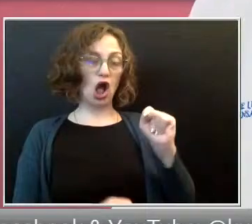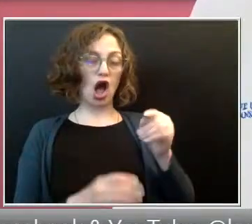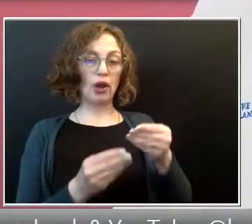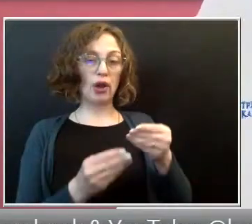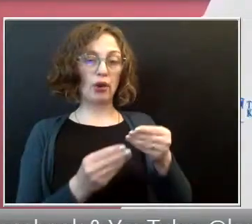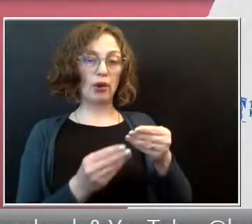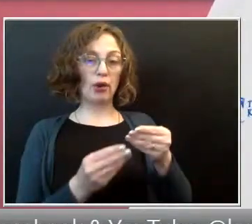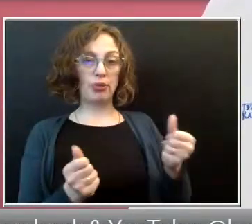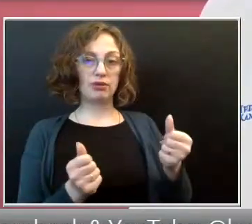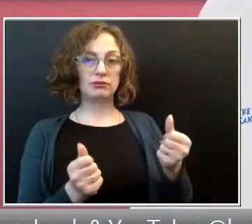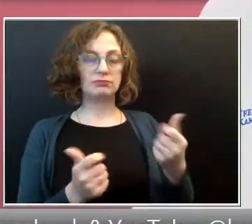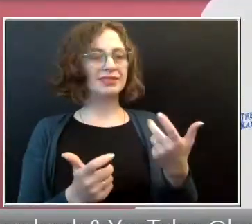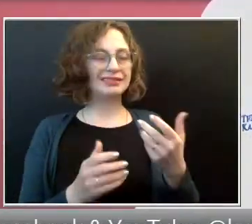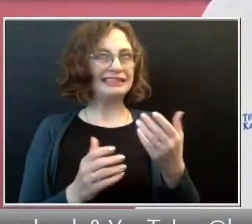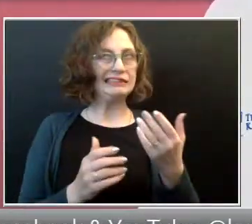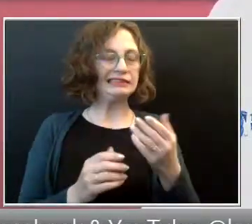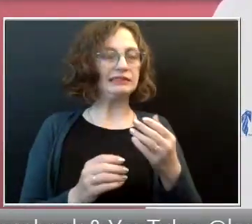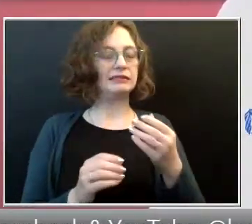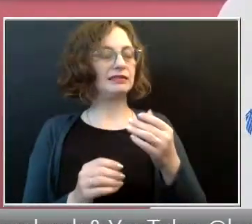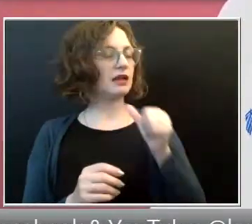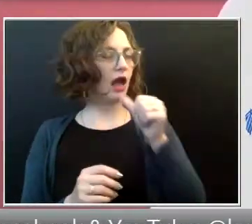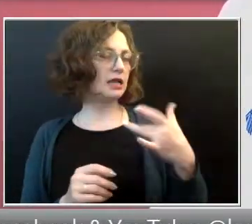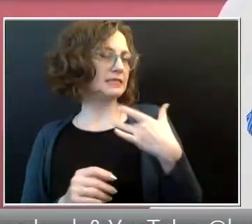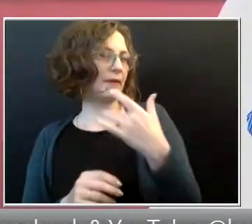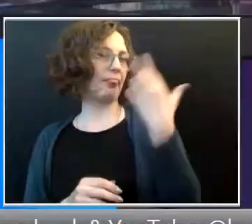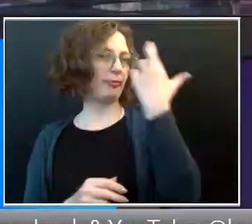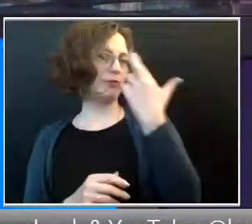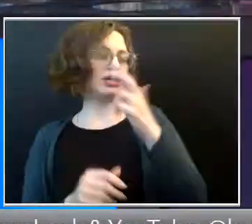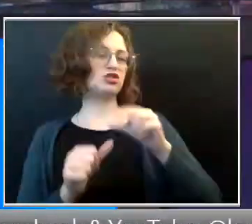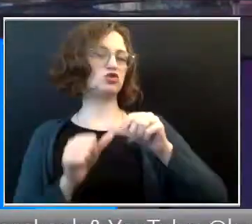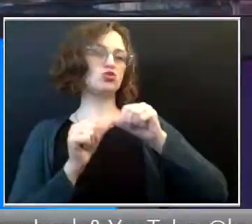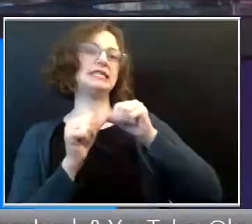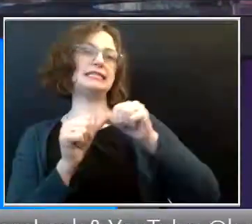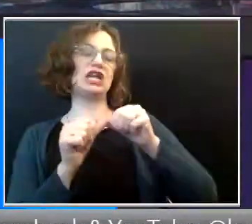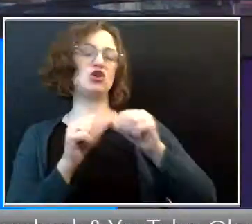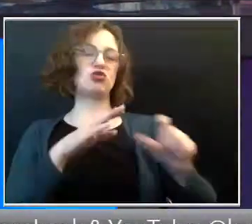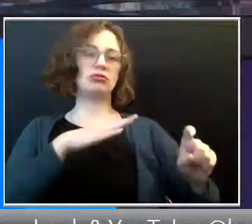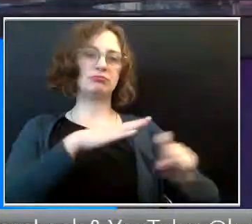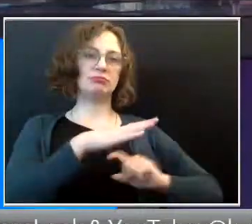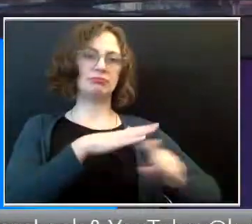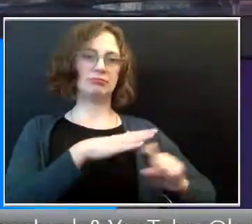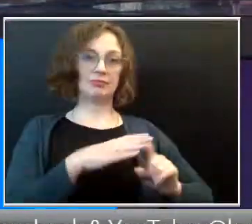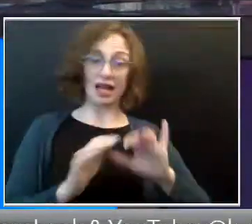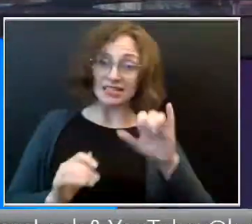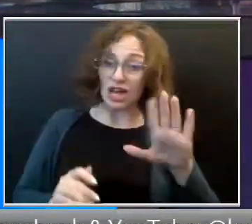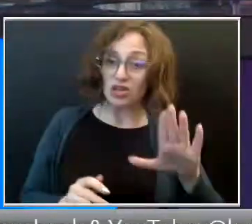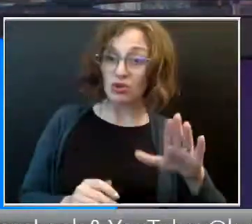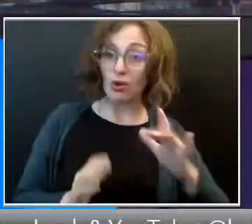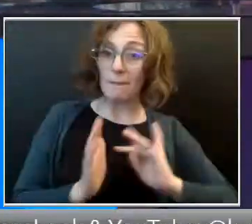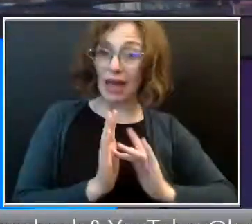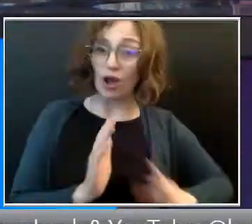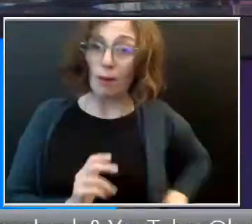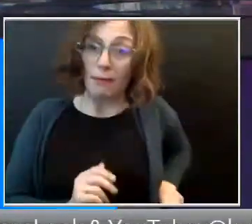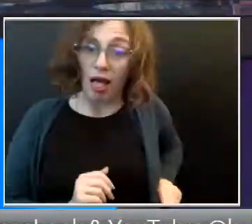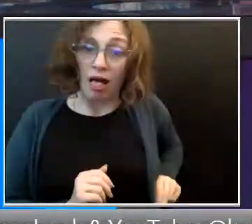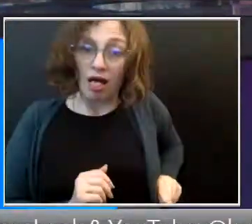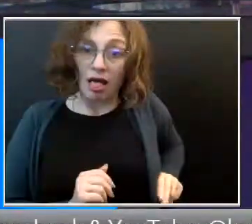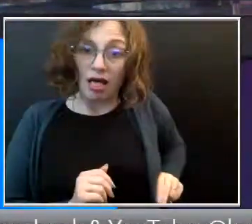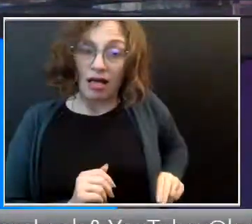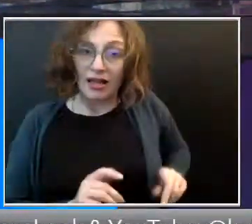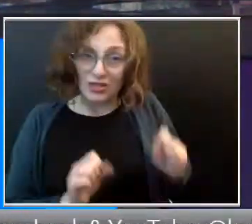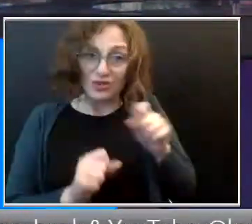continue to do routine imaging for that. Is that your medical beeper going off? Do you need to? No, Yeah, you can I'm check good, I'm that. good. Patients come first. Yeah, I'm good right You're now. right?